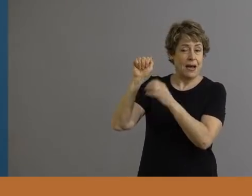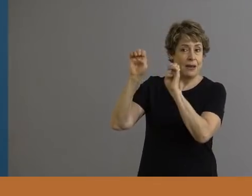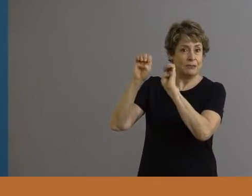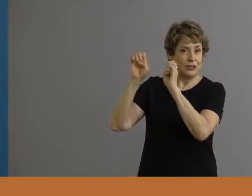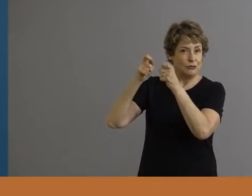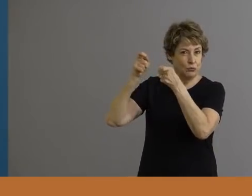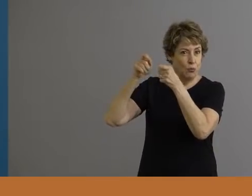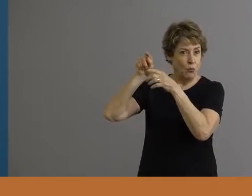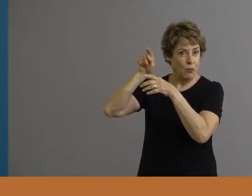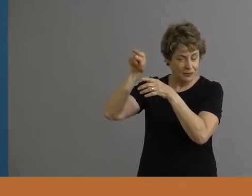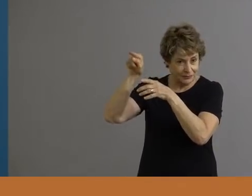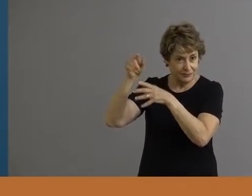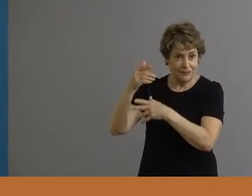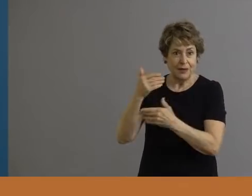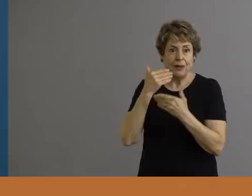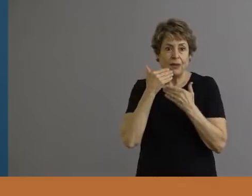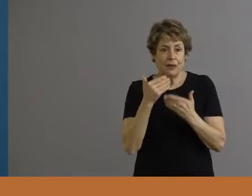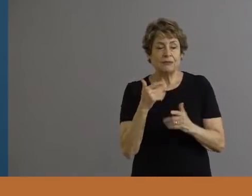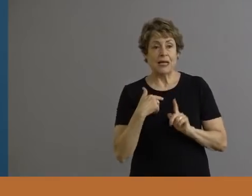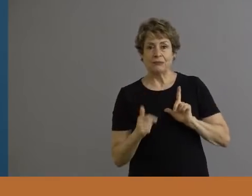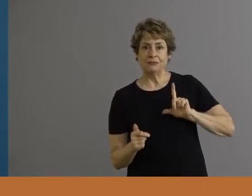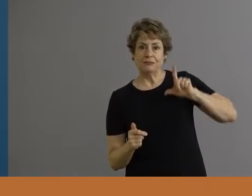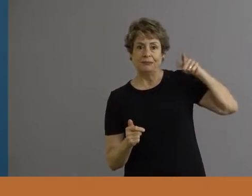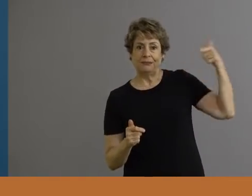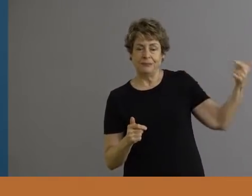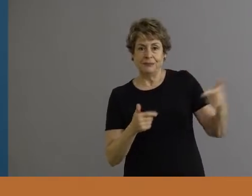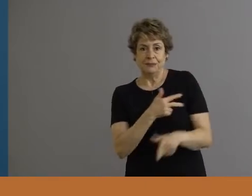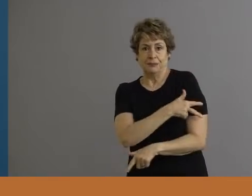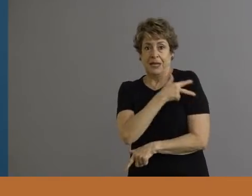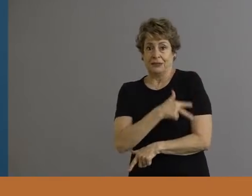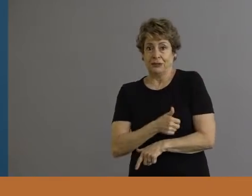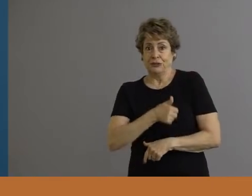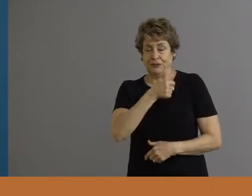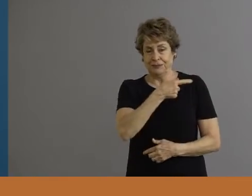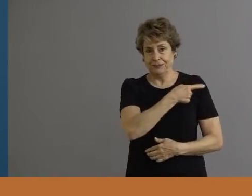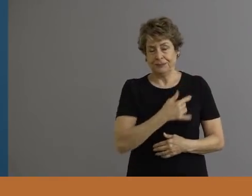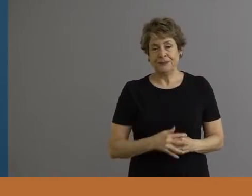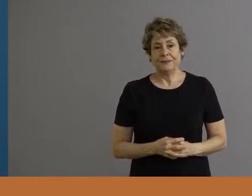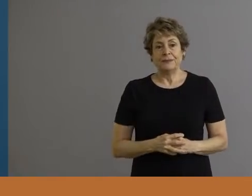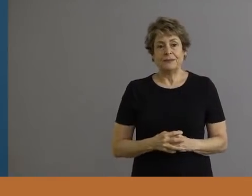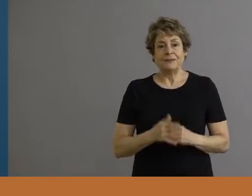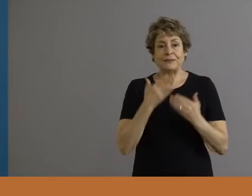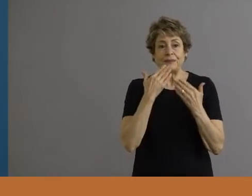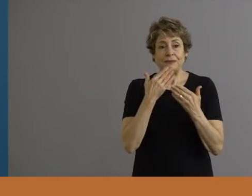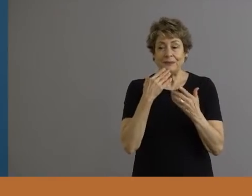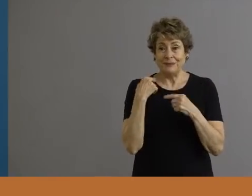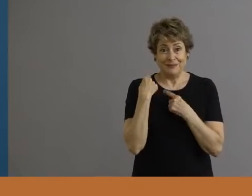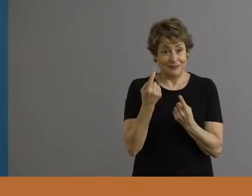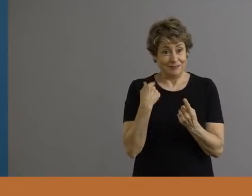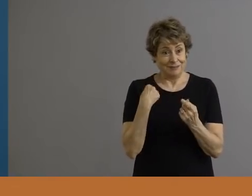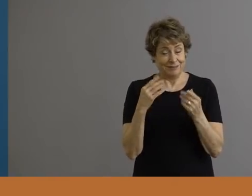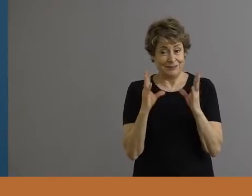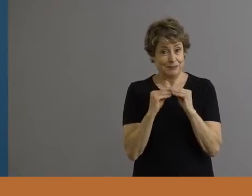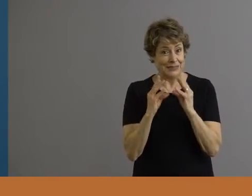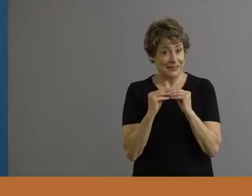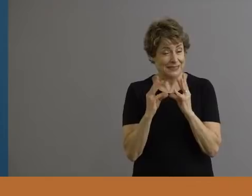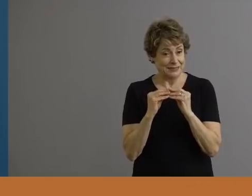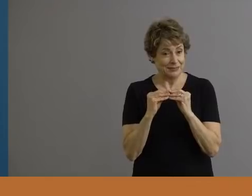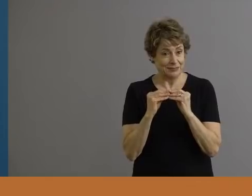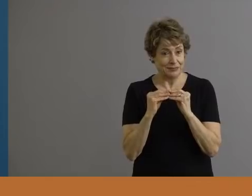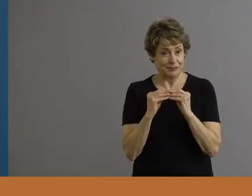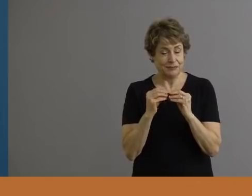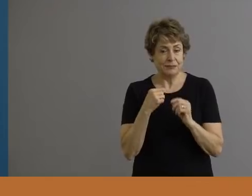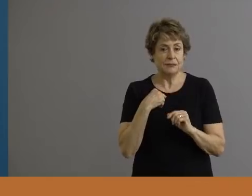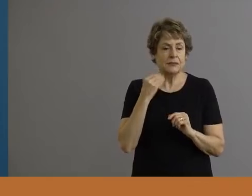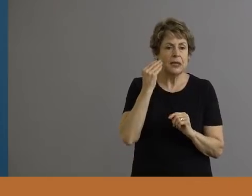Thanks. Since we last met, I want to update you quickly on a couple of the lines of effort. First,